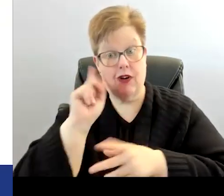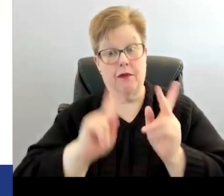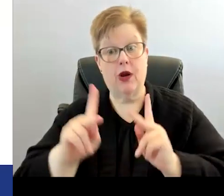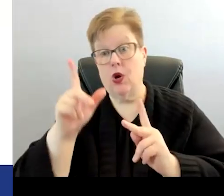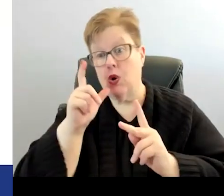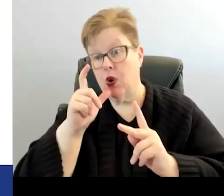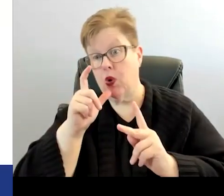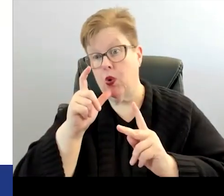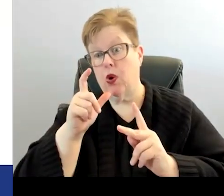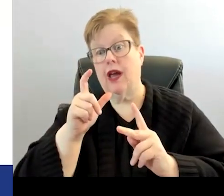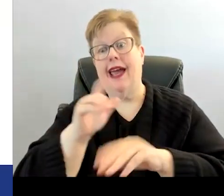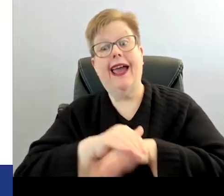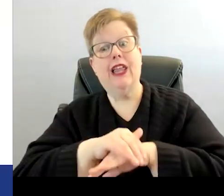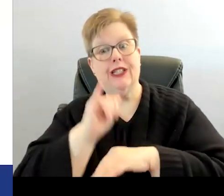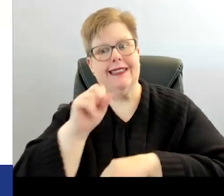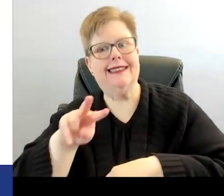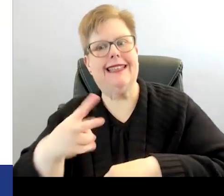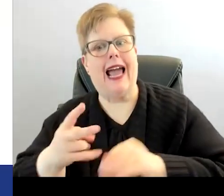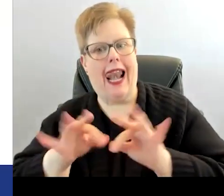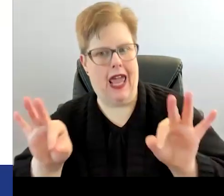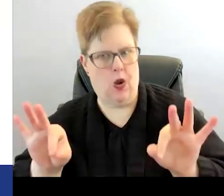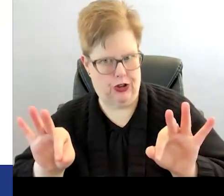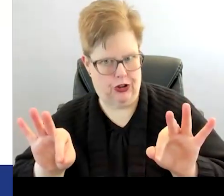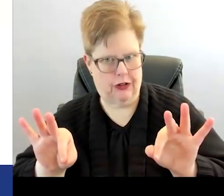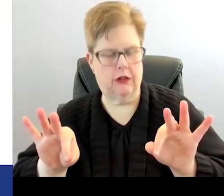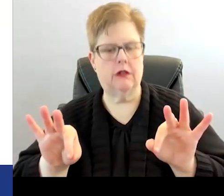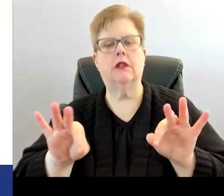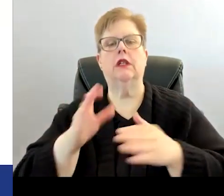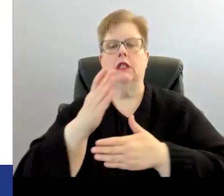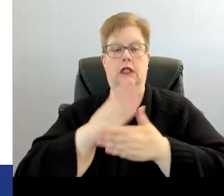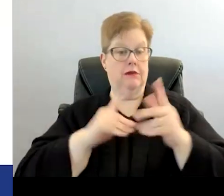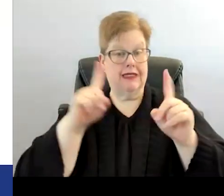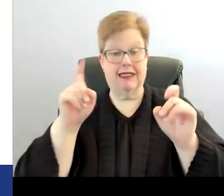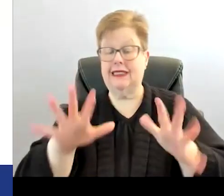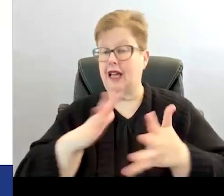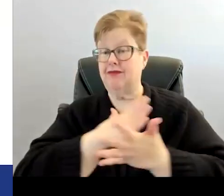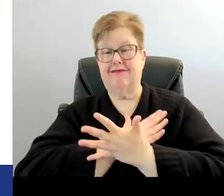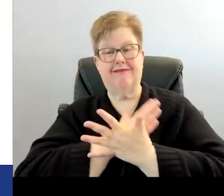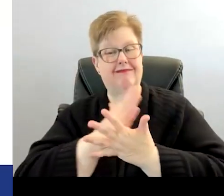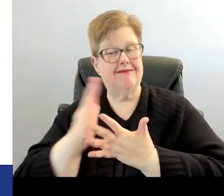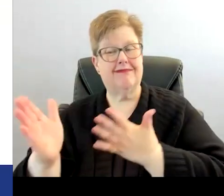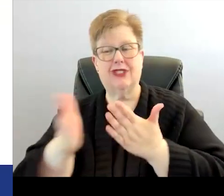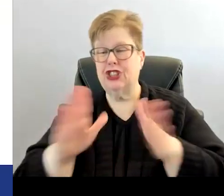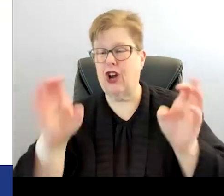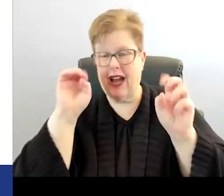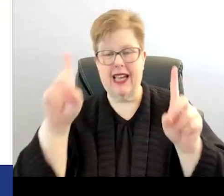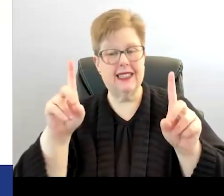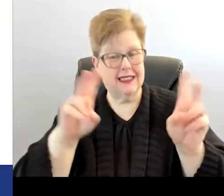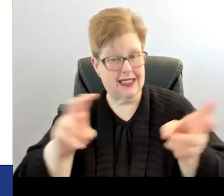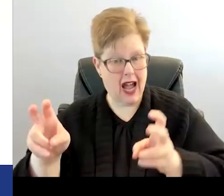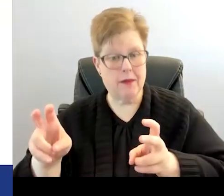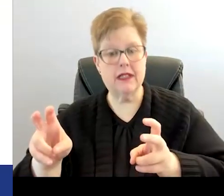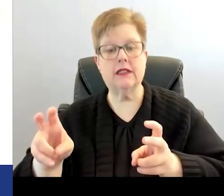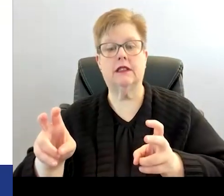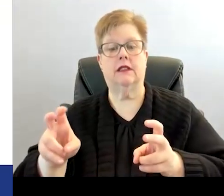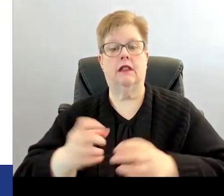whom English is a second language. But there are exams across all sorts of gen ed topics. And so